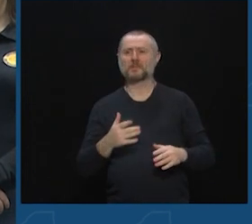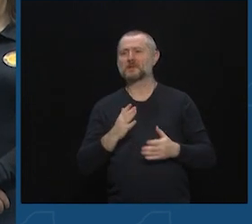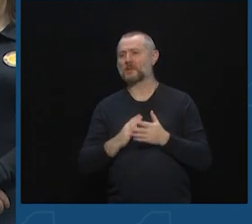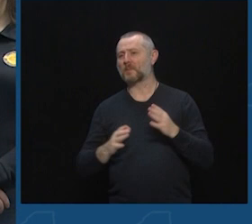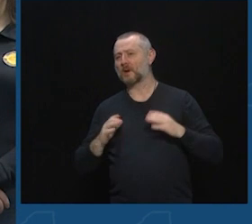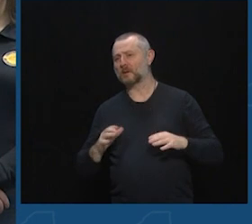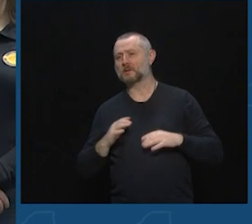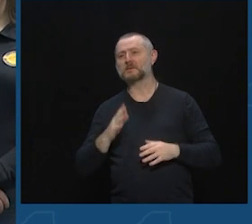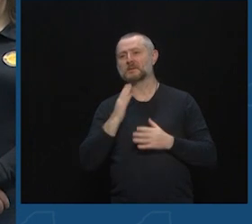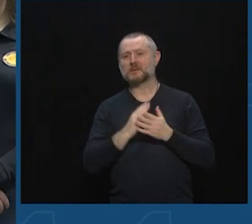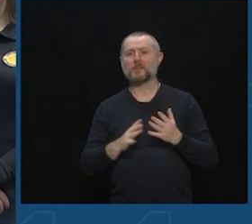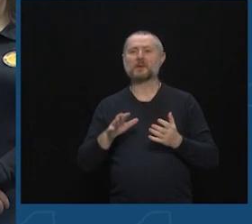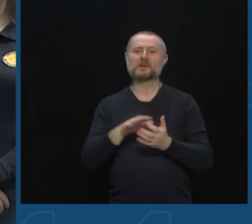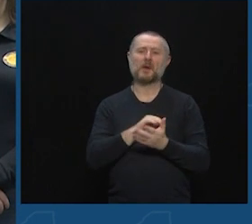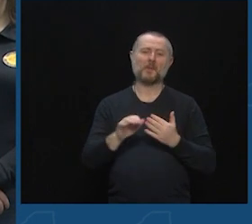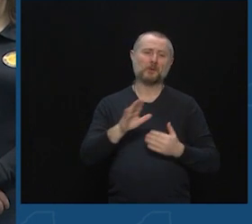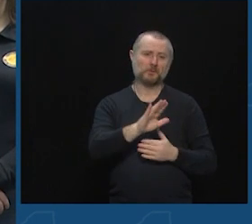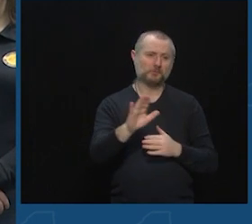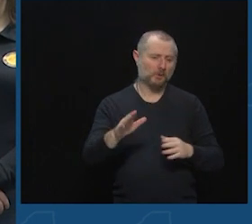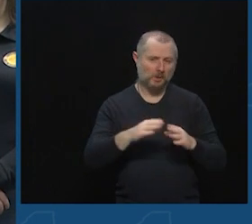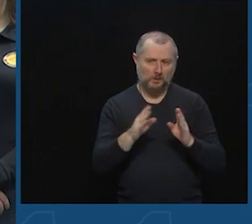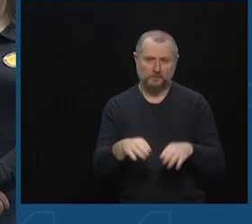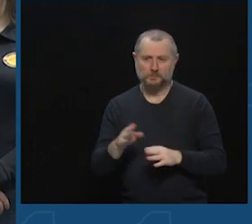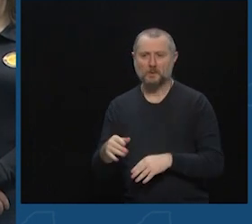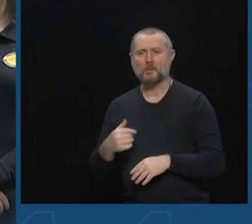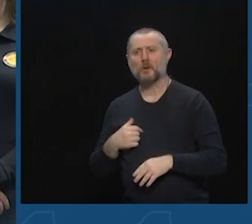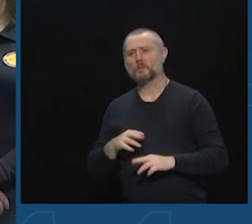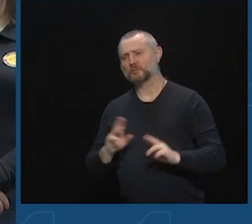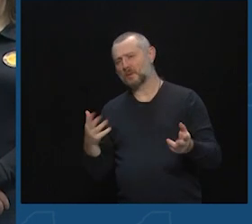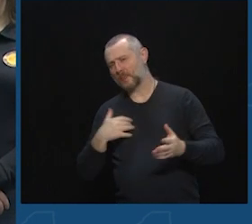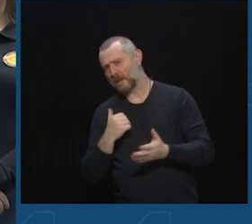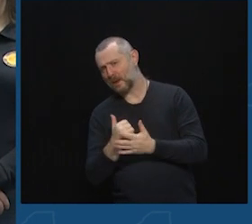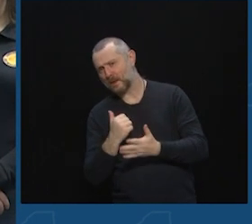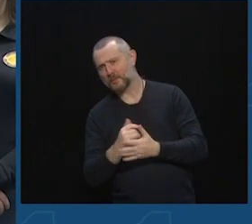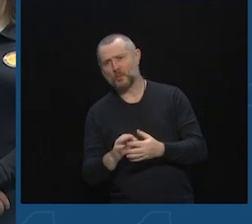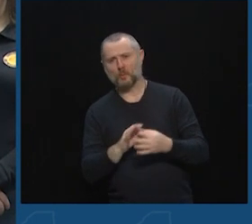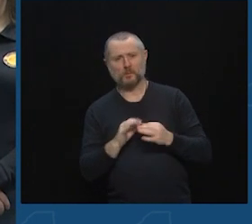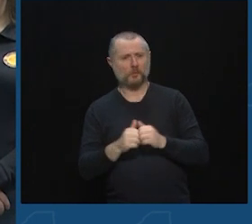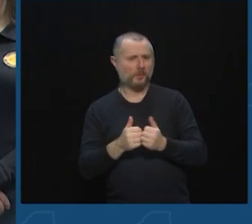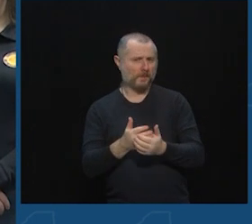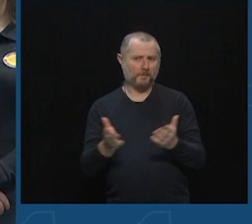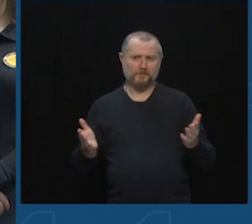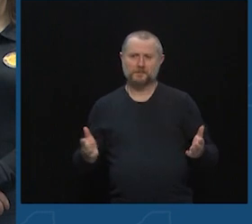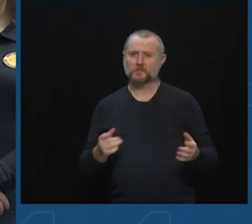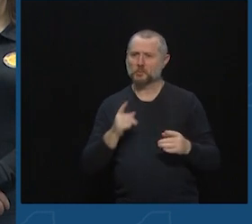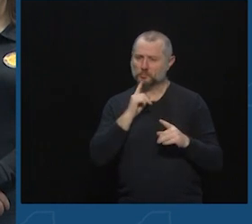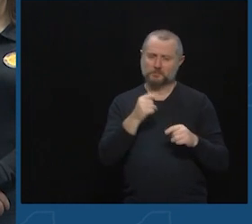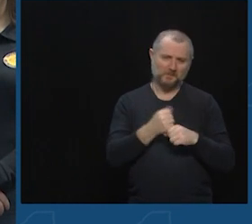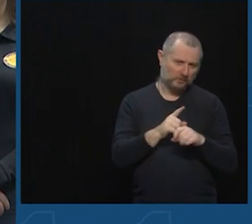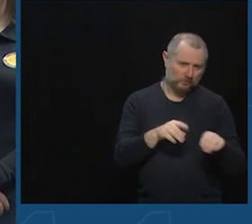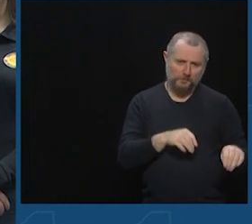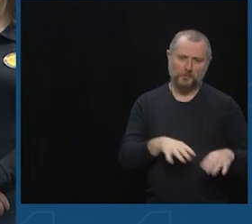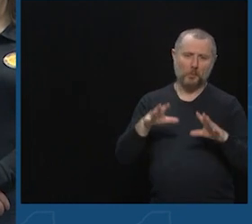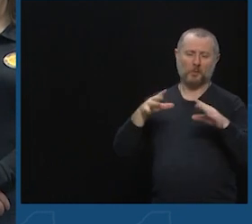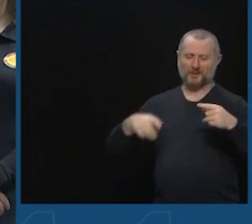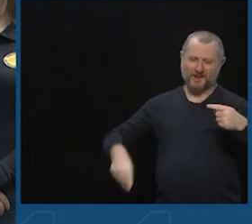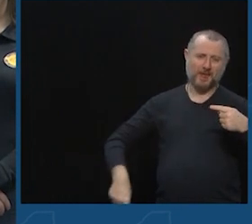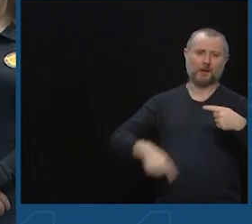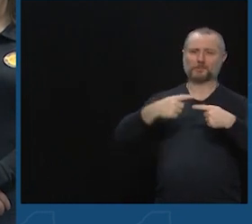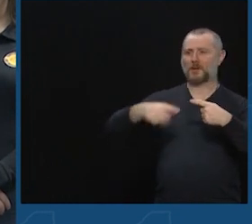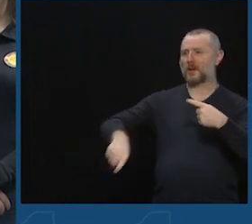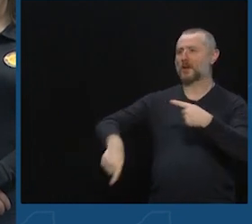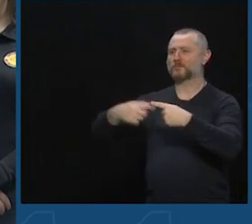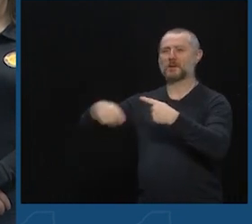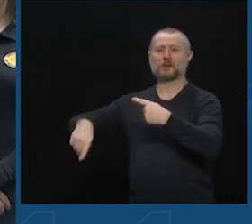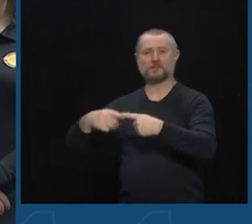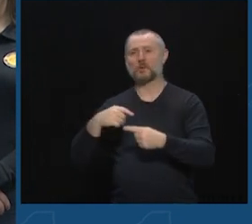equipment, and we are prepared to assist and coordinate with those customers to get them back online as soon as possible. We will not rest